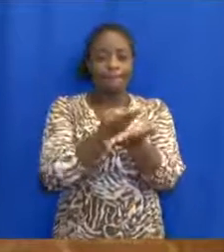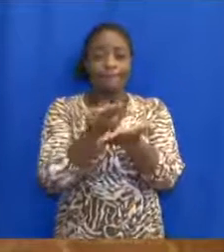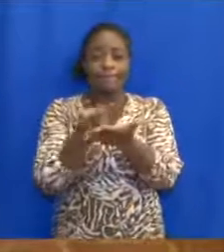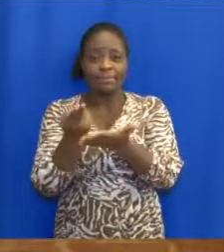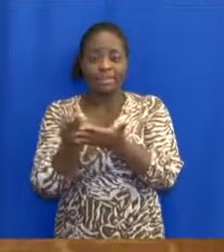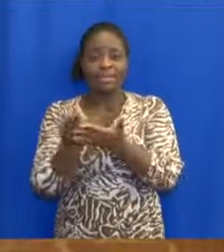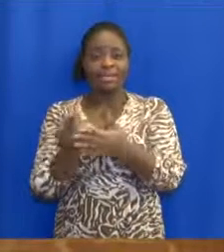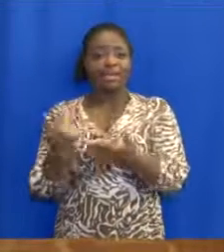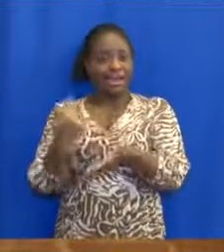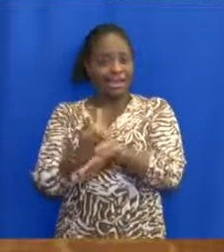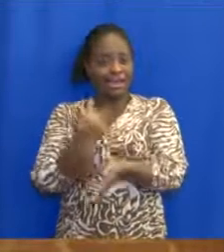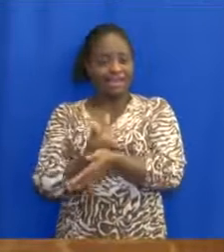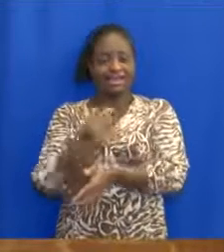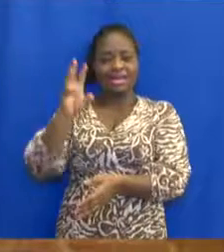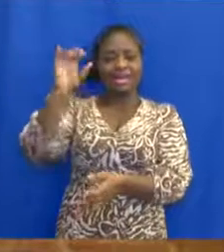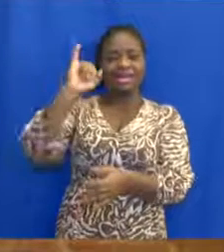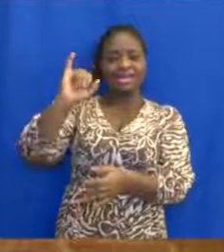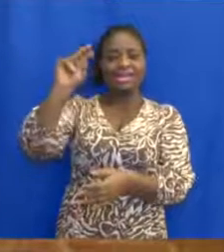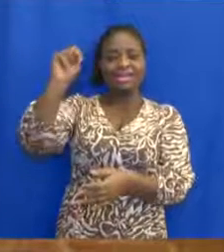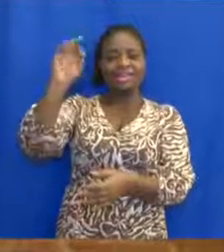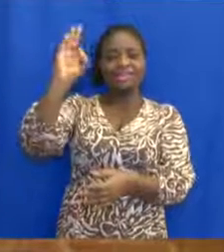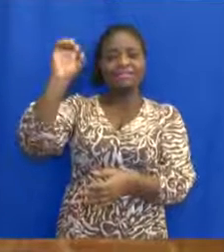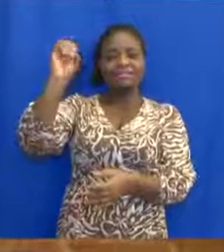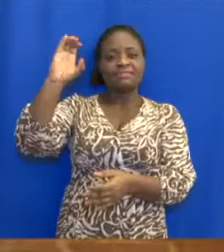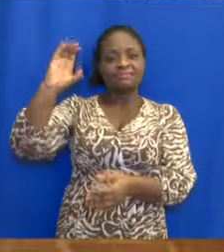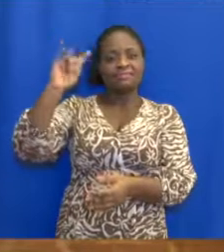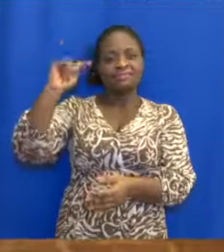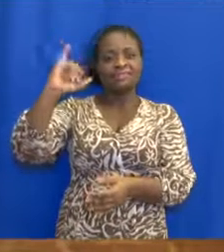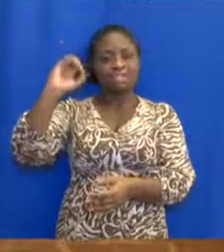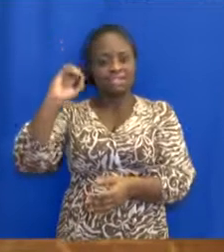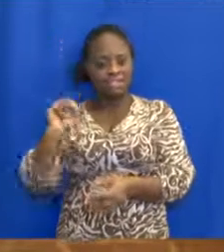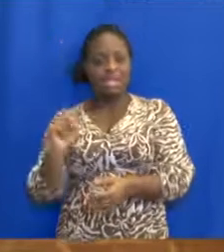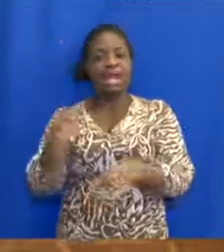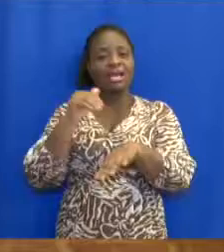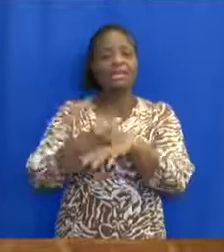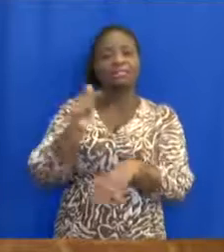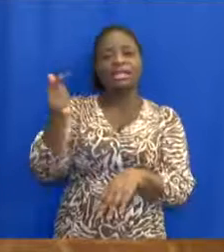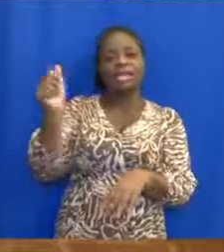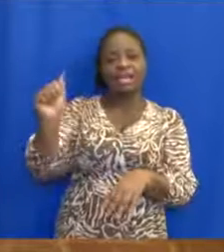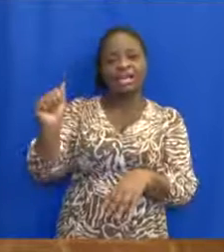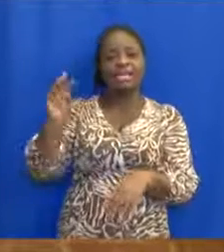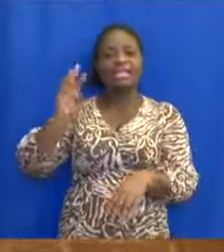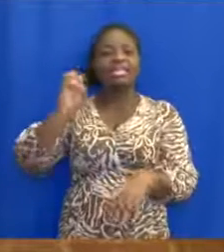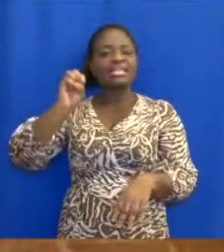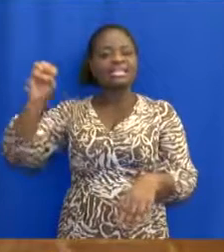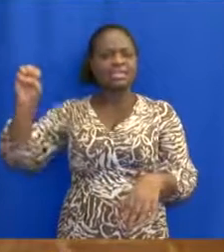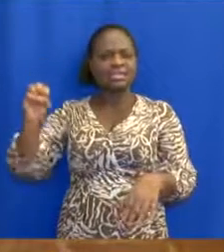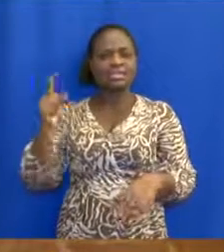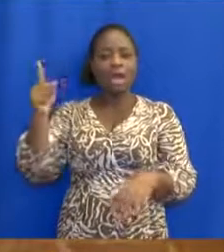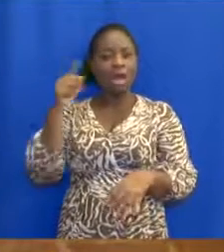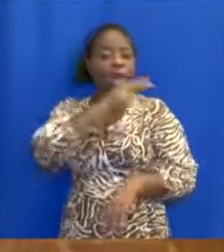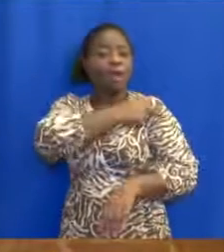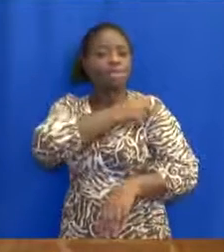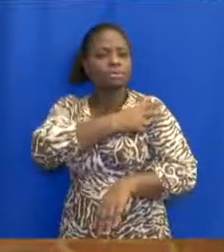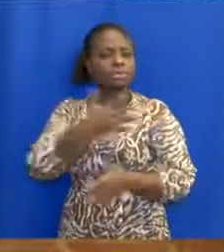Ghana Infectious Diseases Center at the Ghana East Municipal Hospital. This is a world-class